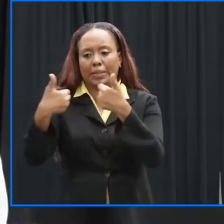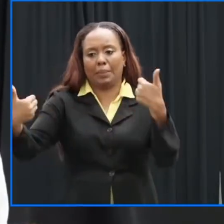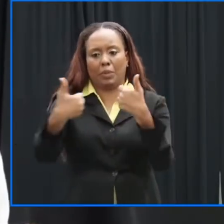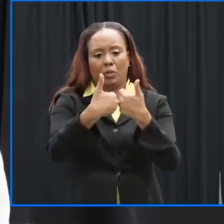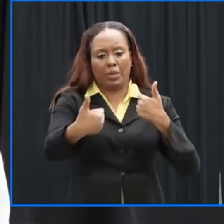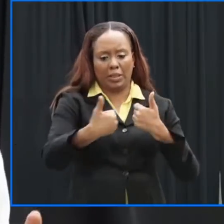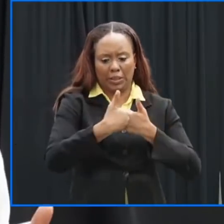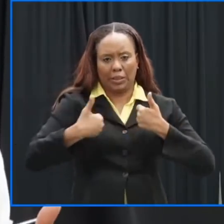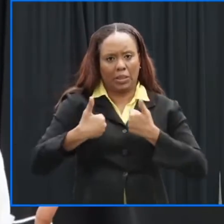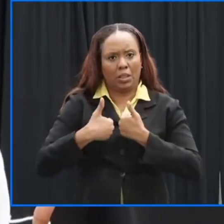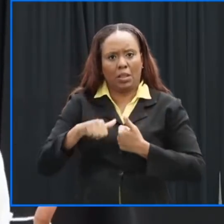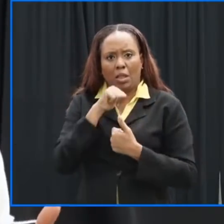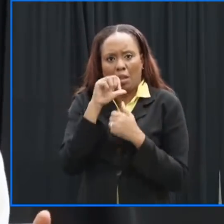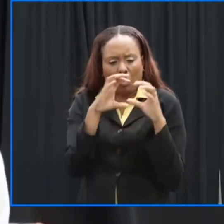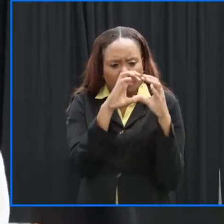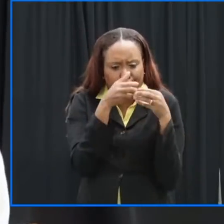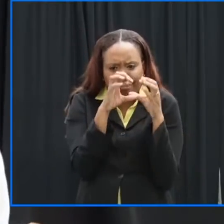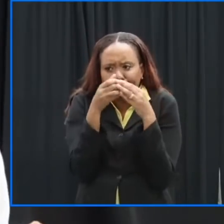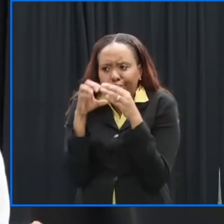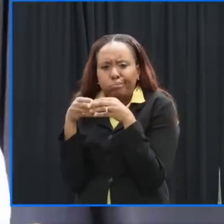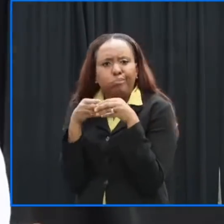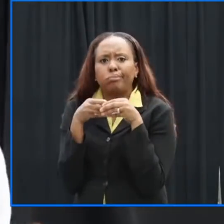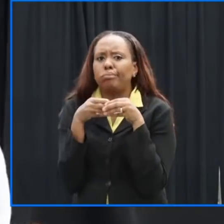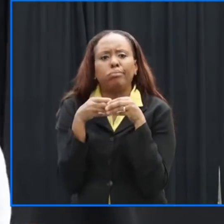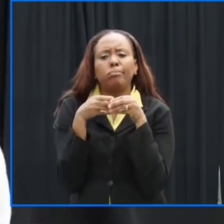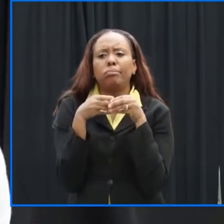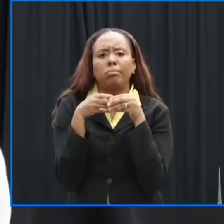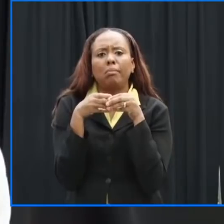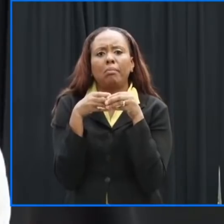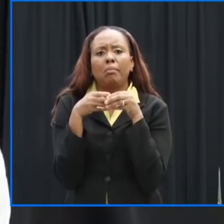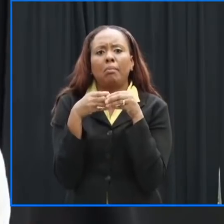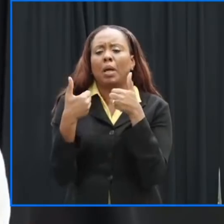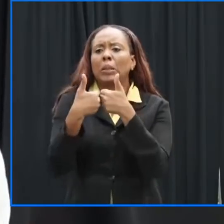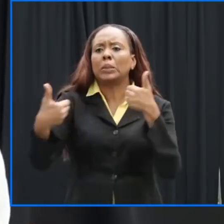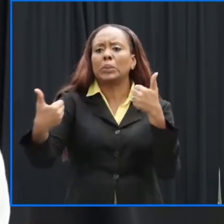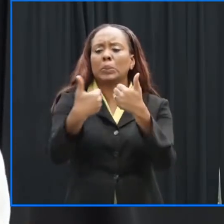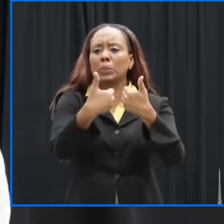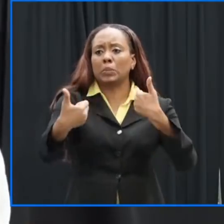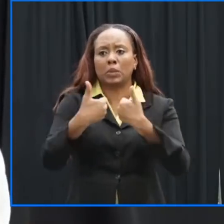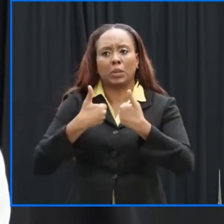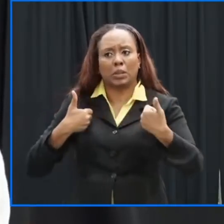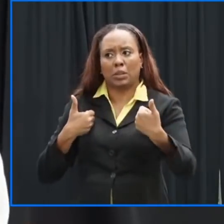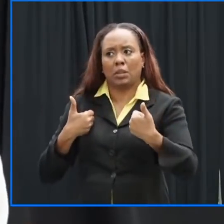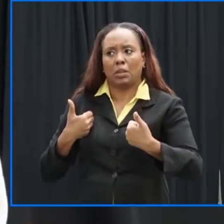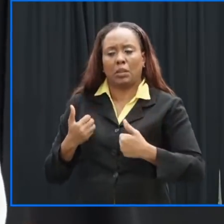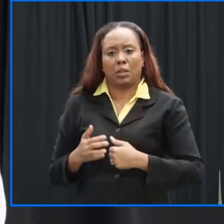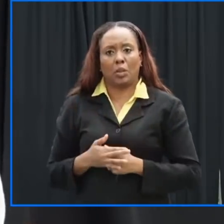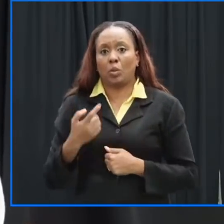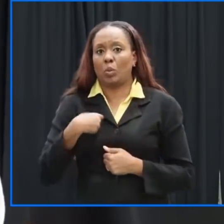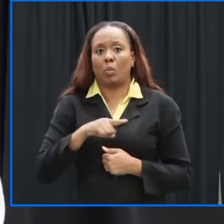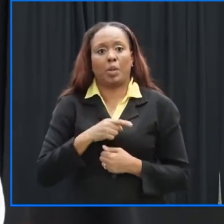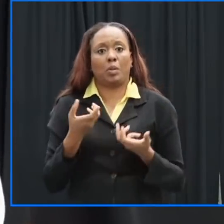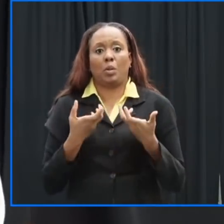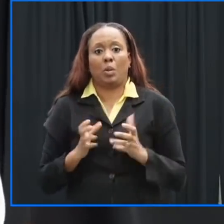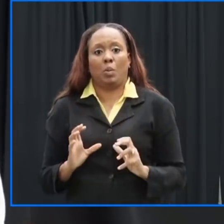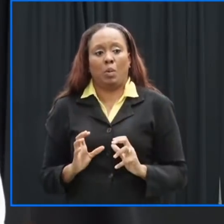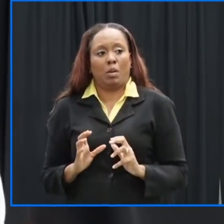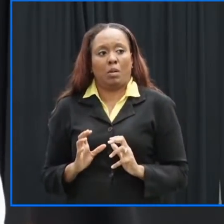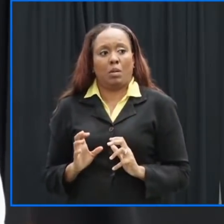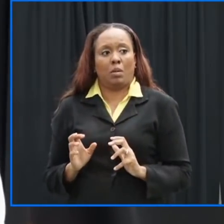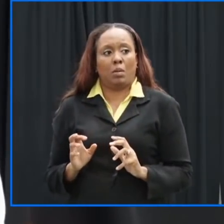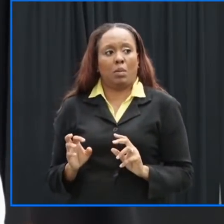be enforced, so that, please, we are in a COVID environment, and what we don't want is an outbreak of COVID